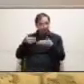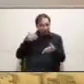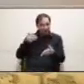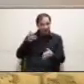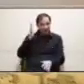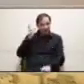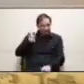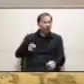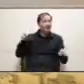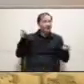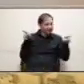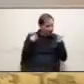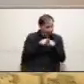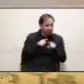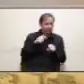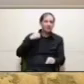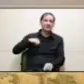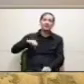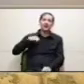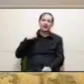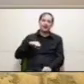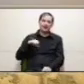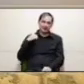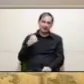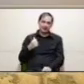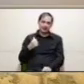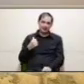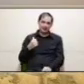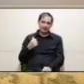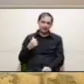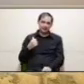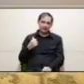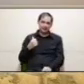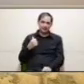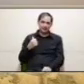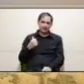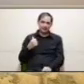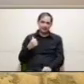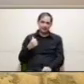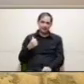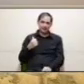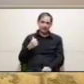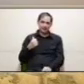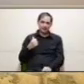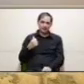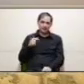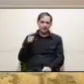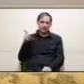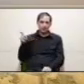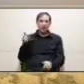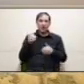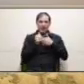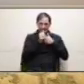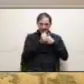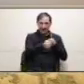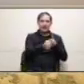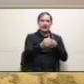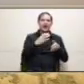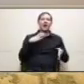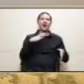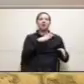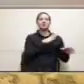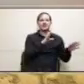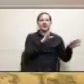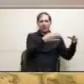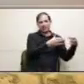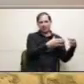of the same municipality where he has been Councillor. A councillor. Indeed. Who runs the council. That is correct. Oh, okay.